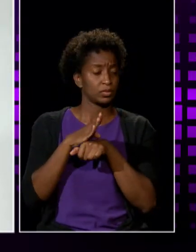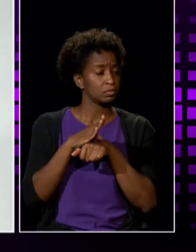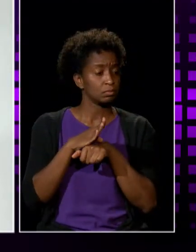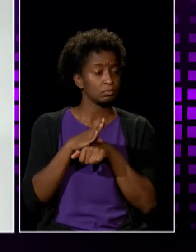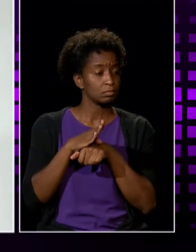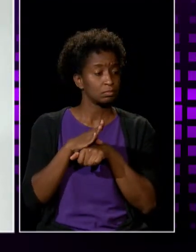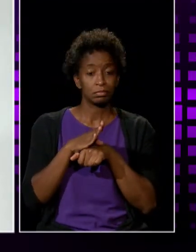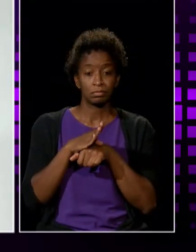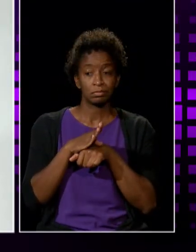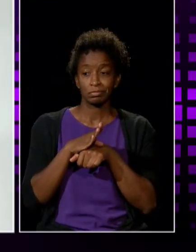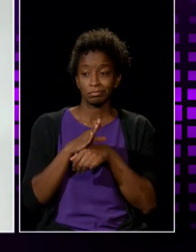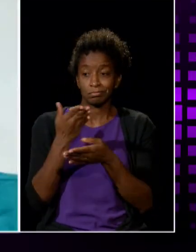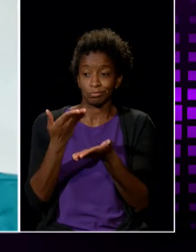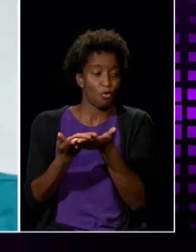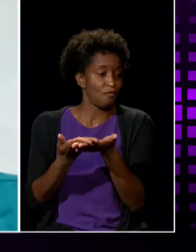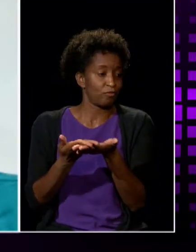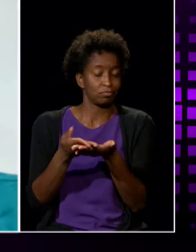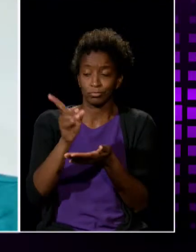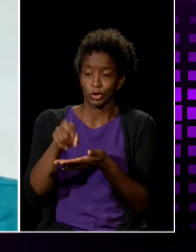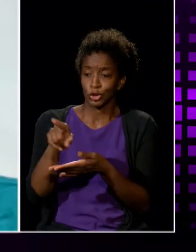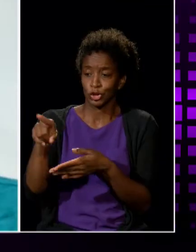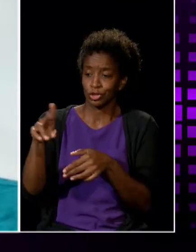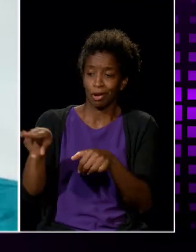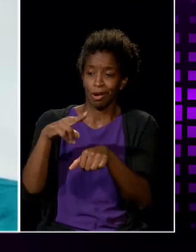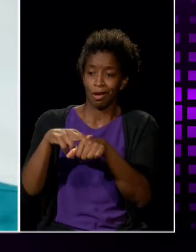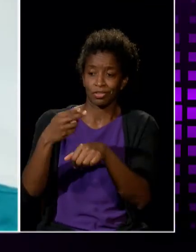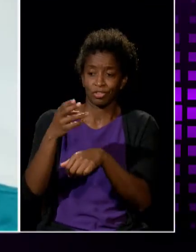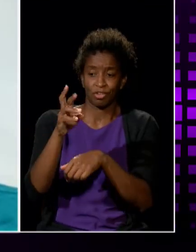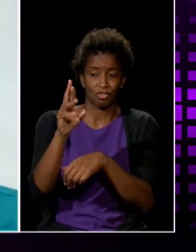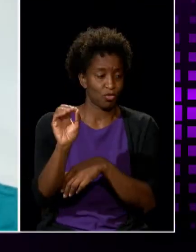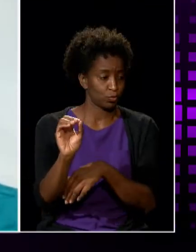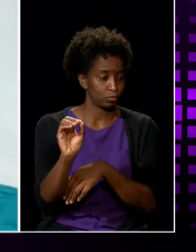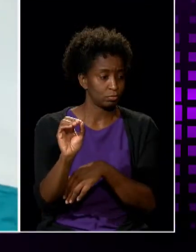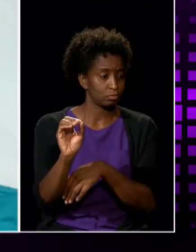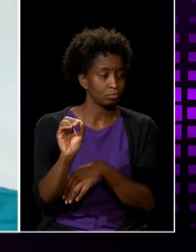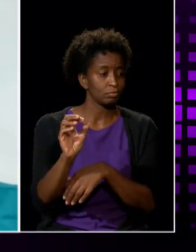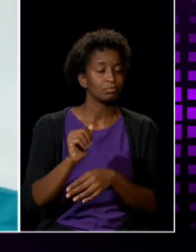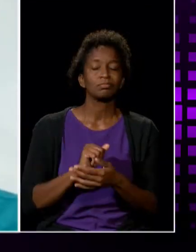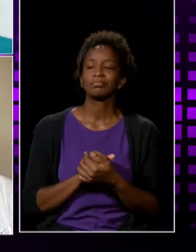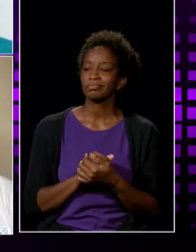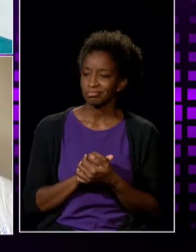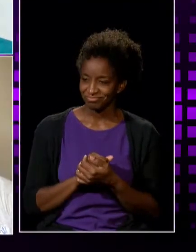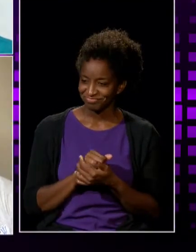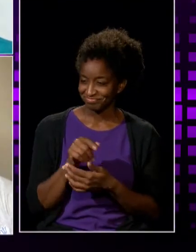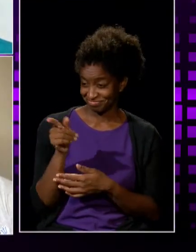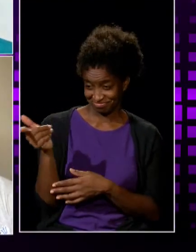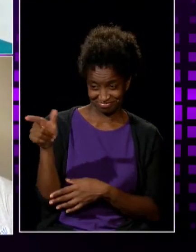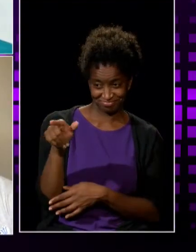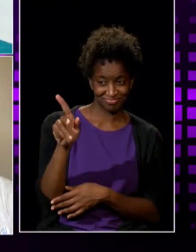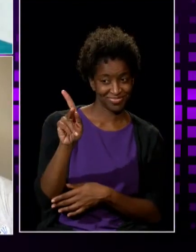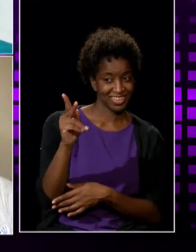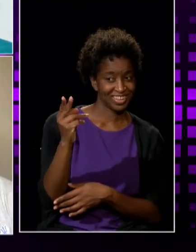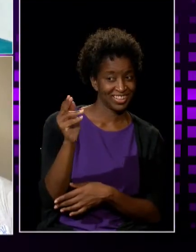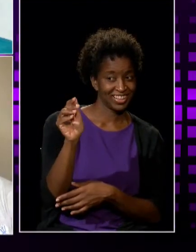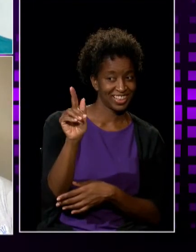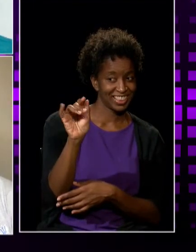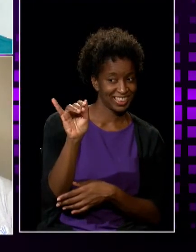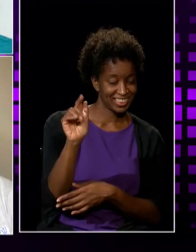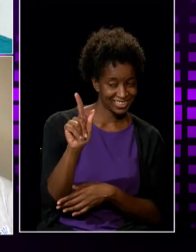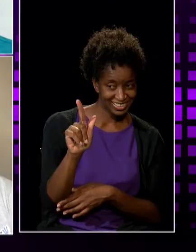hero. Yes. So, Khaleel, you've heard Okera, you've heard Tyrique. What are your